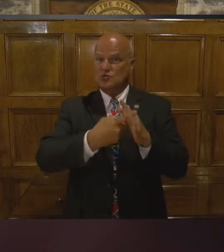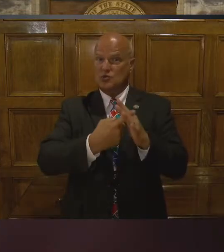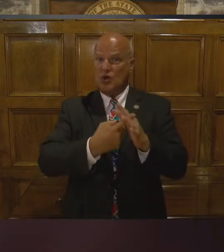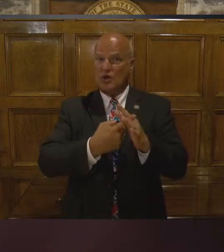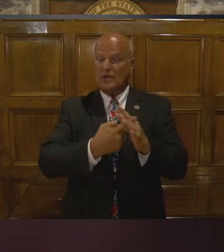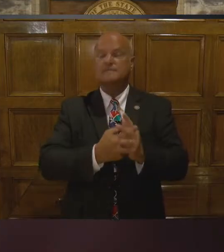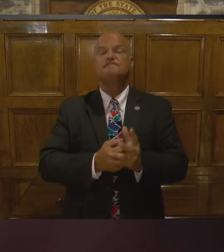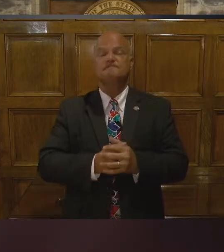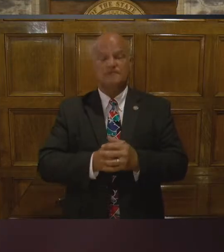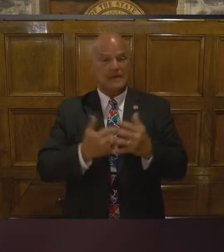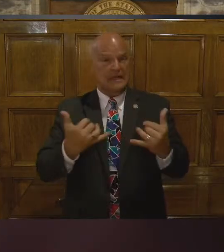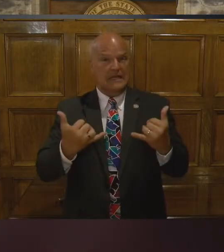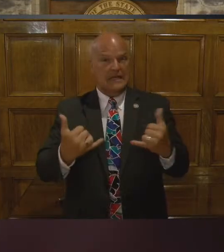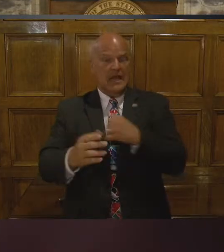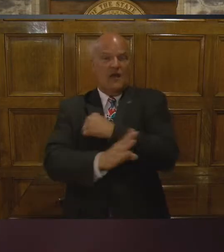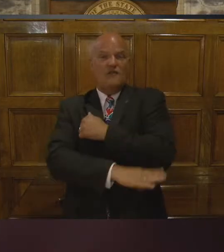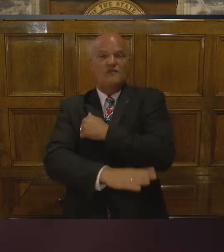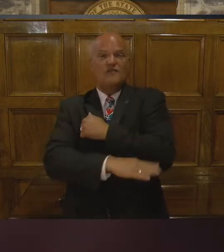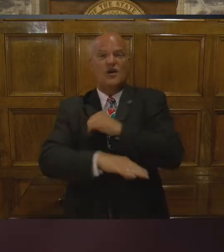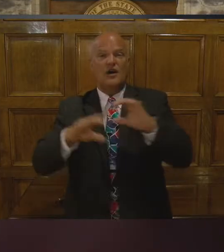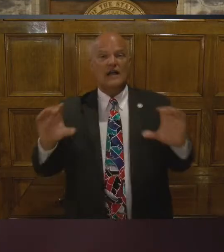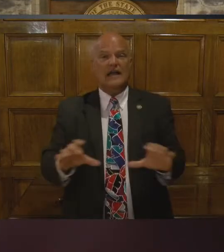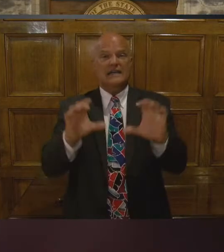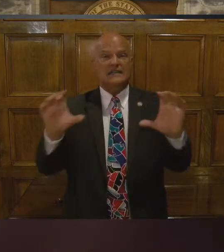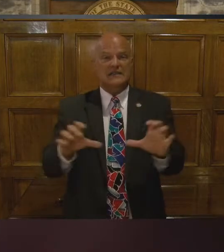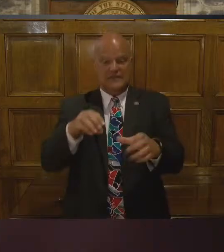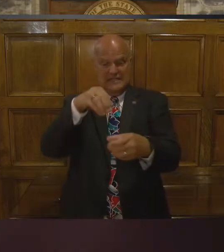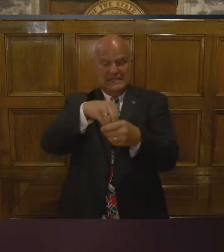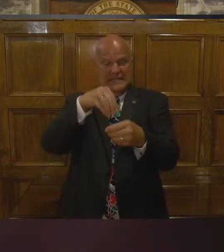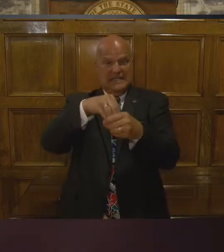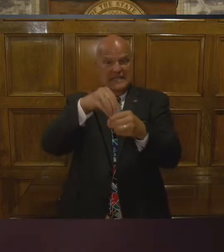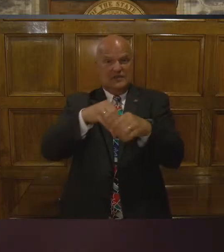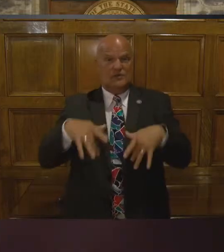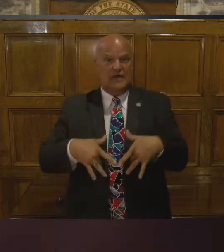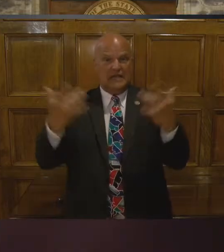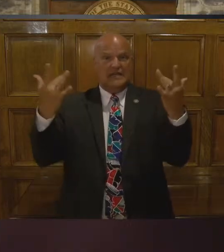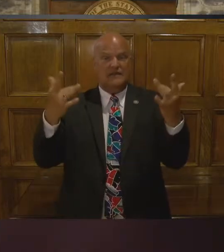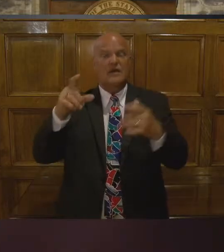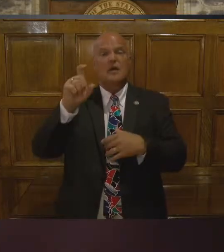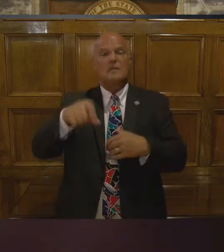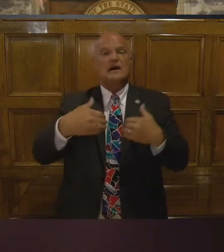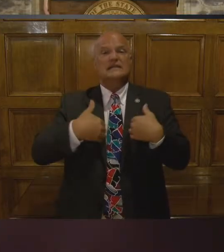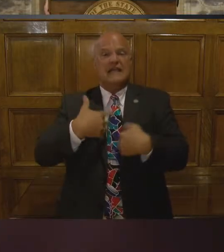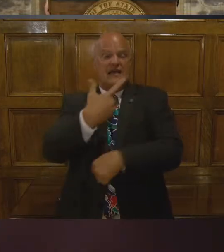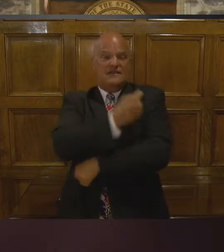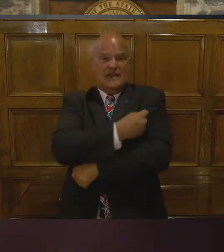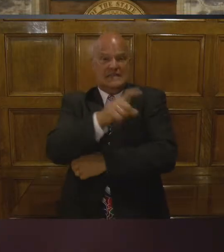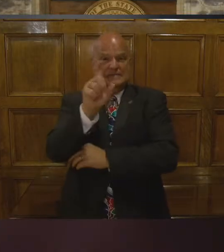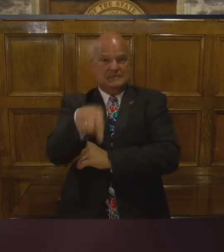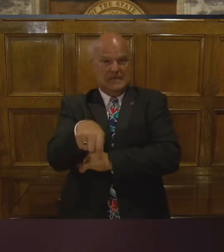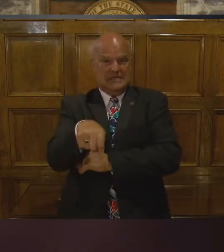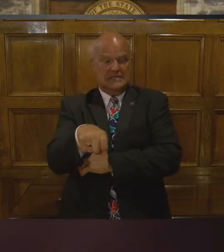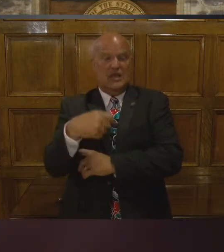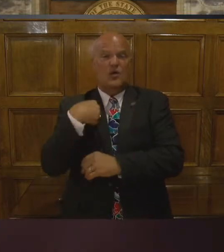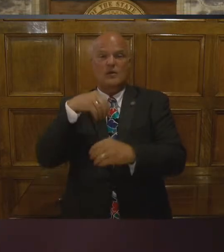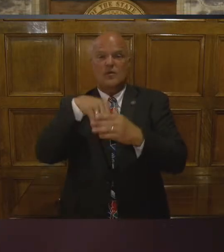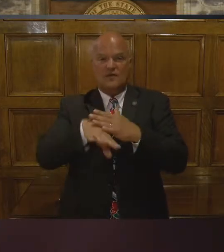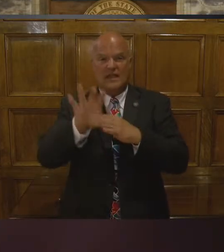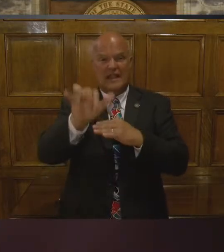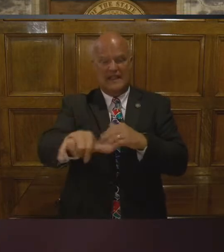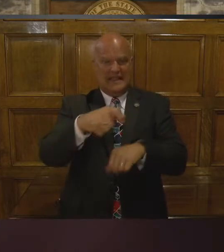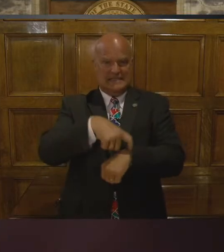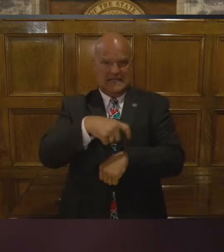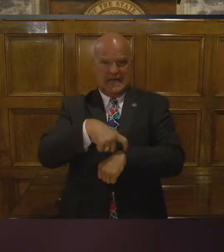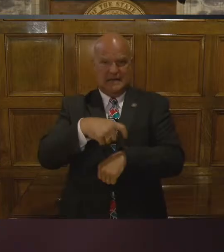be getting closer to fall activities and indoor, and we've got to have a higher rate of vaccination as we move into that